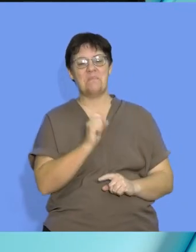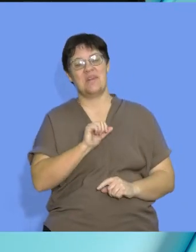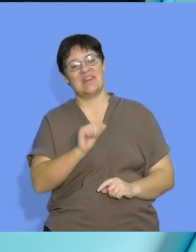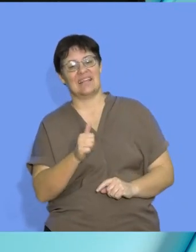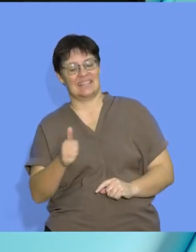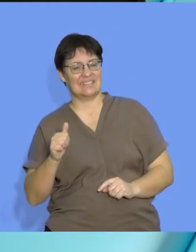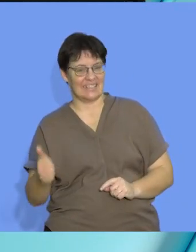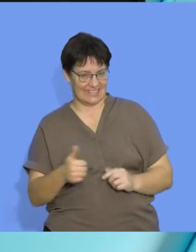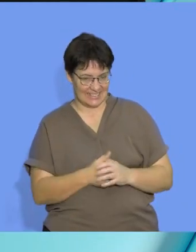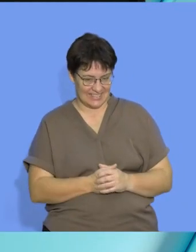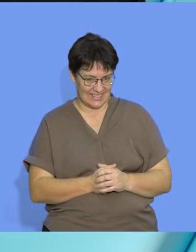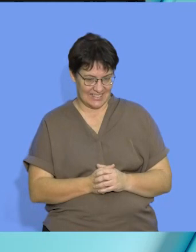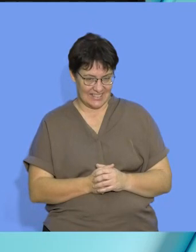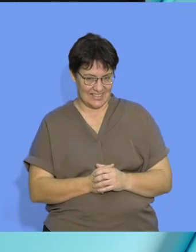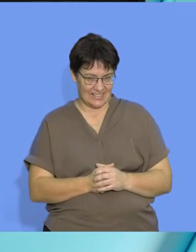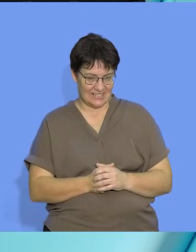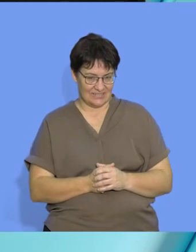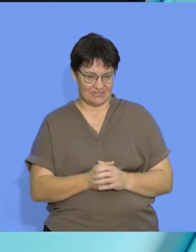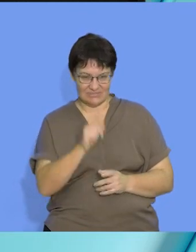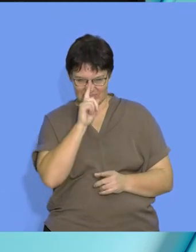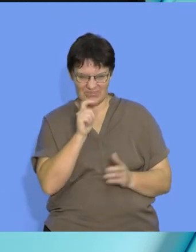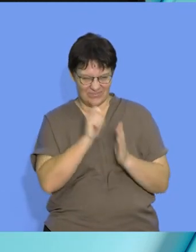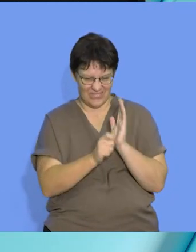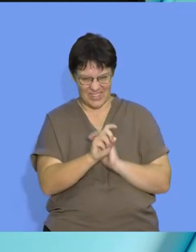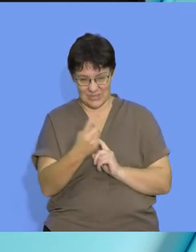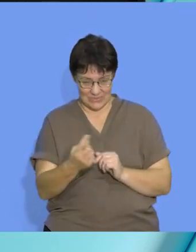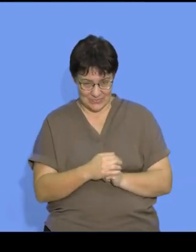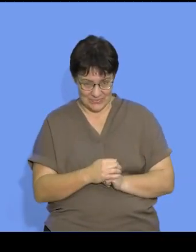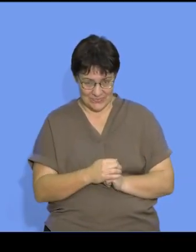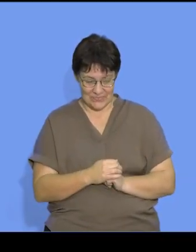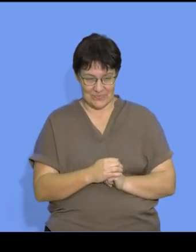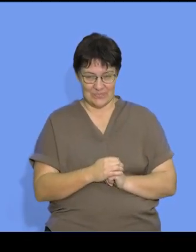terms of the sequence. Let's write our next two terms down.